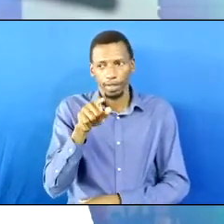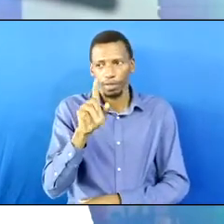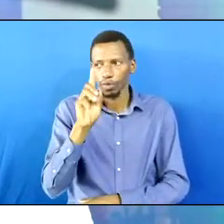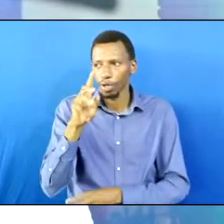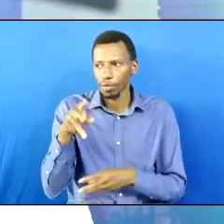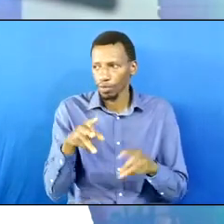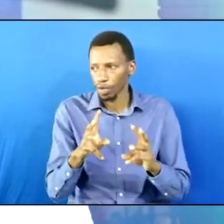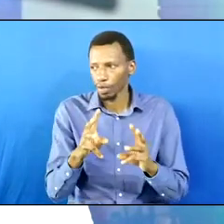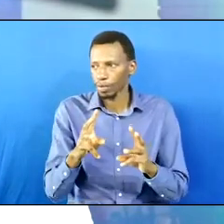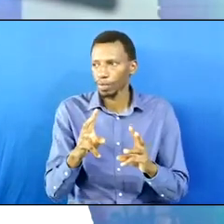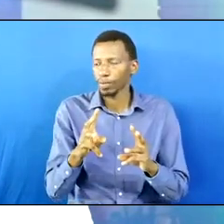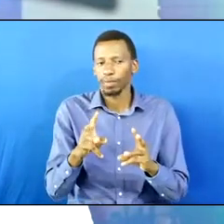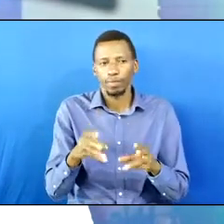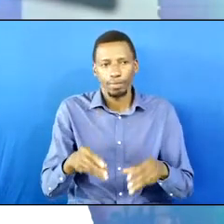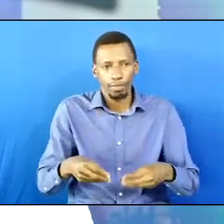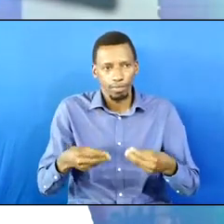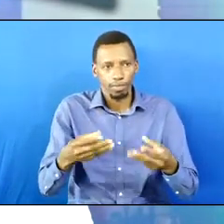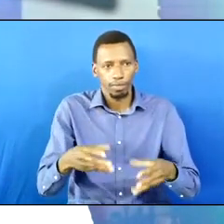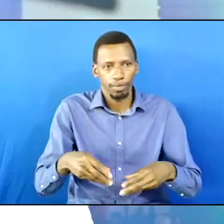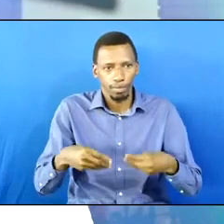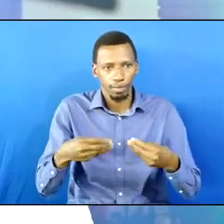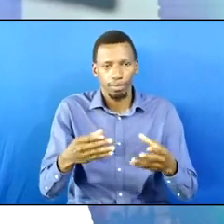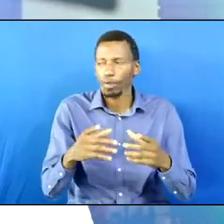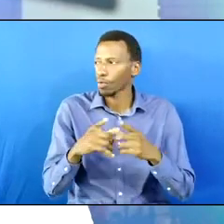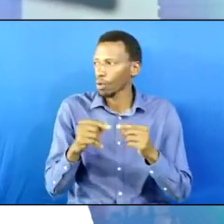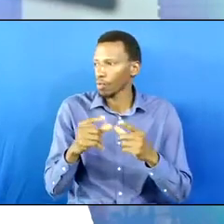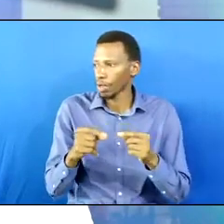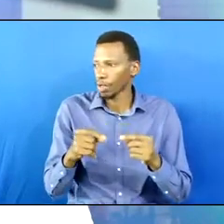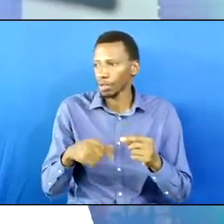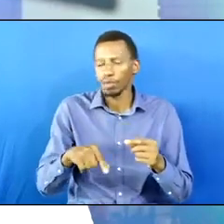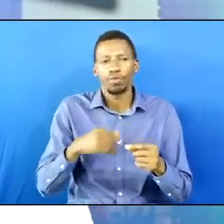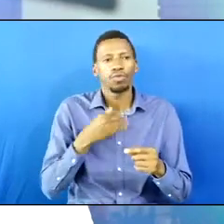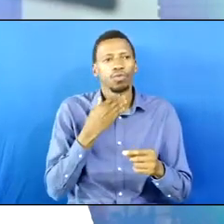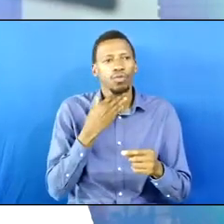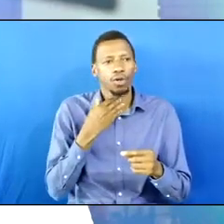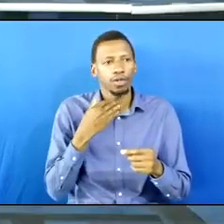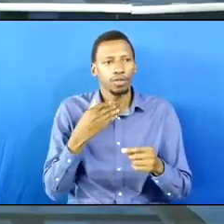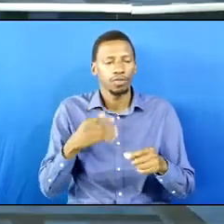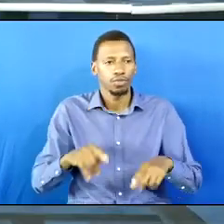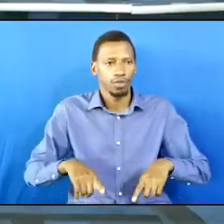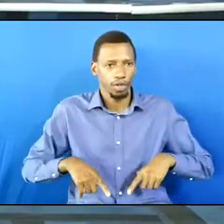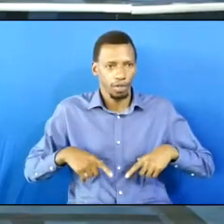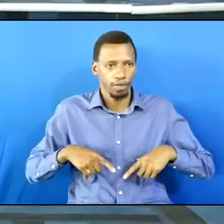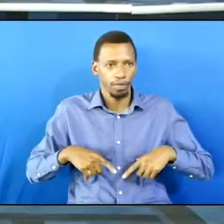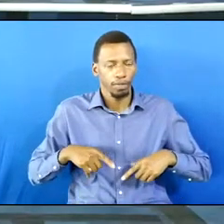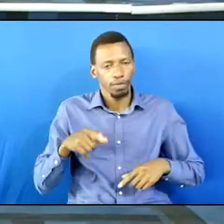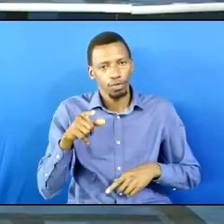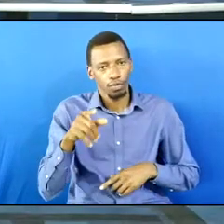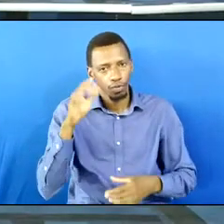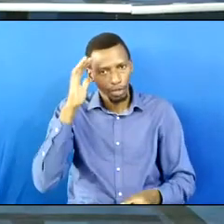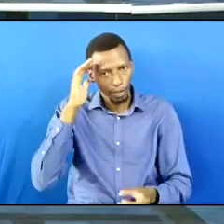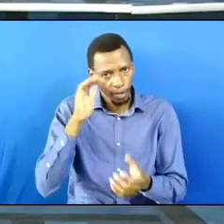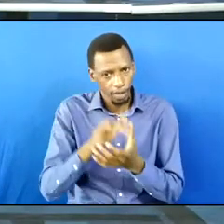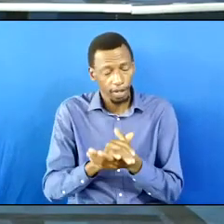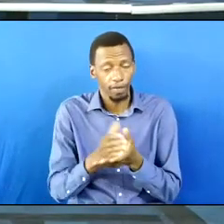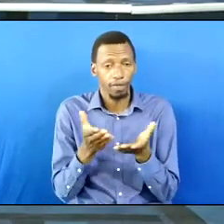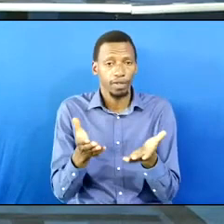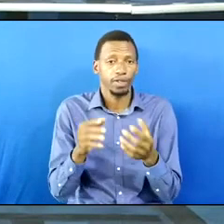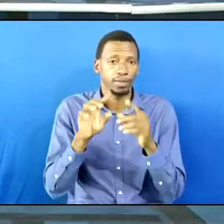in your words, but it is another one to live what you express. Do you believe him as your Lord and